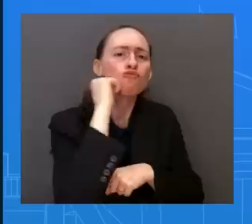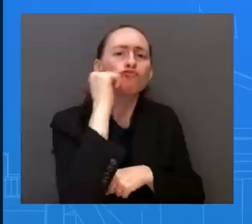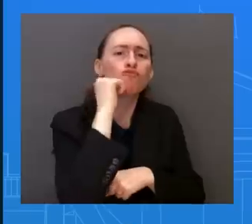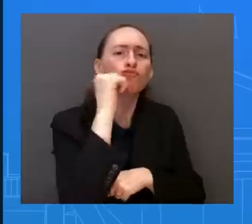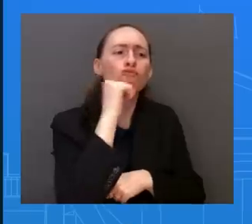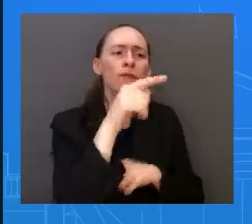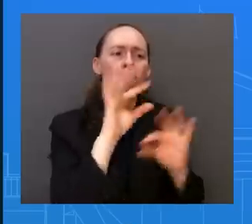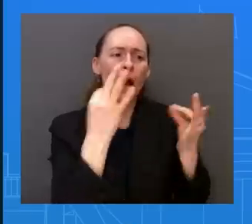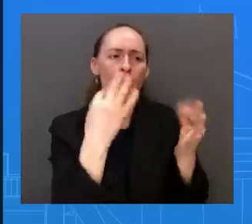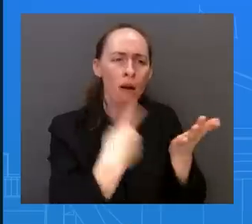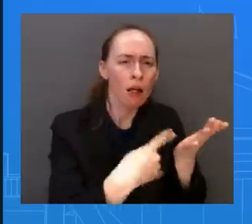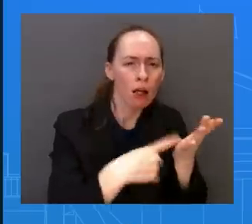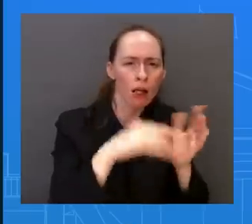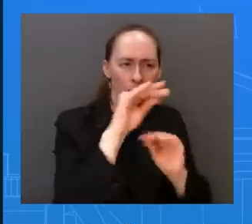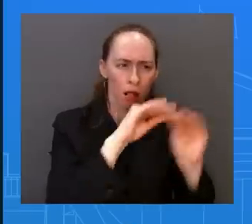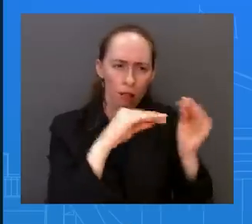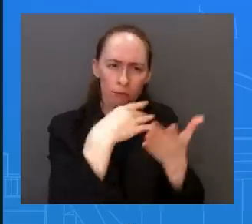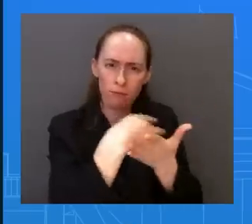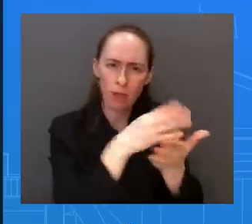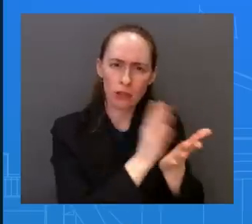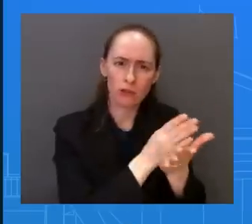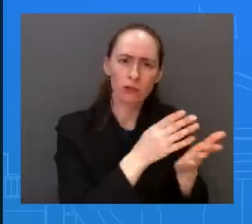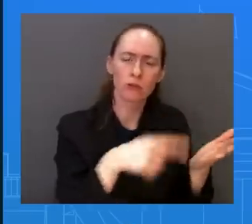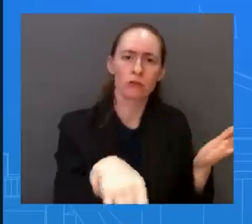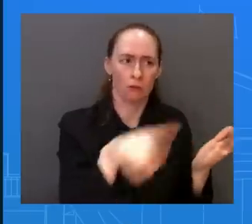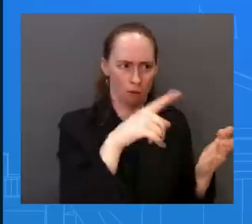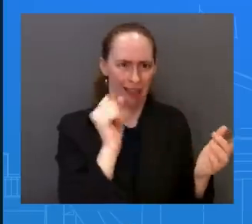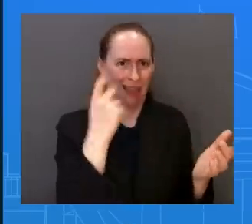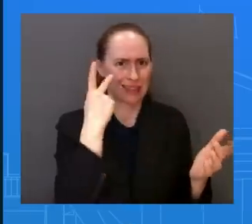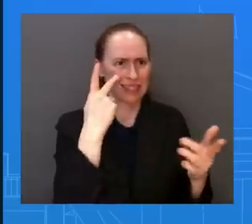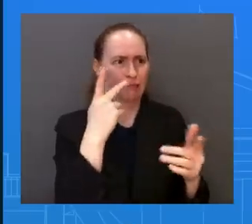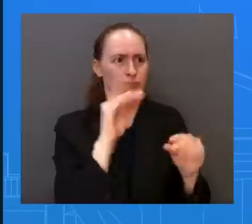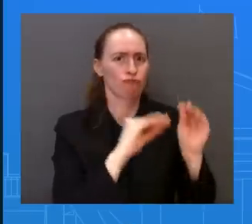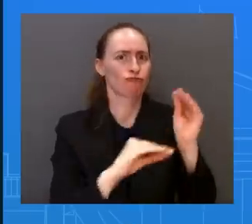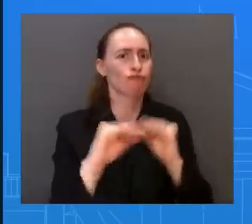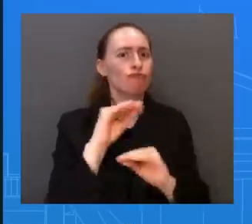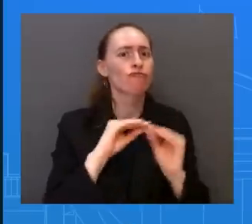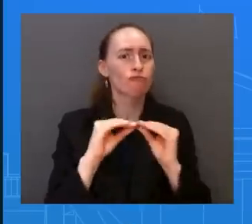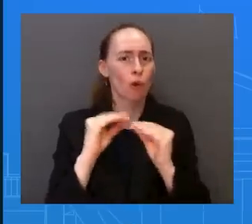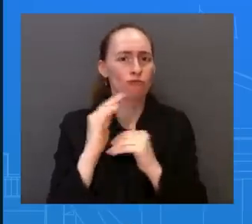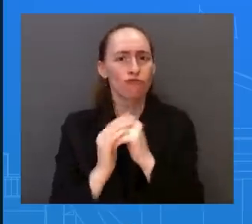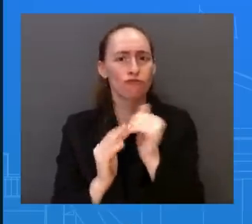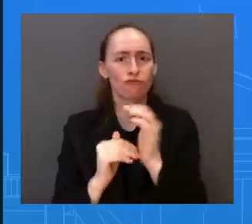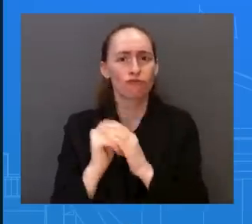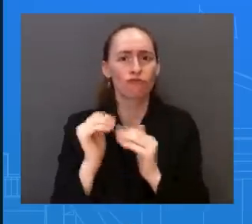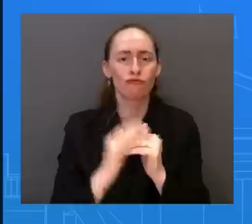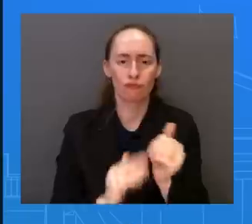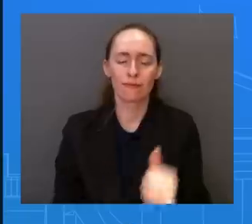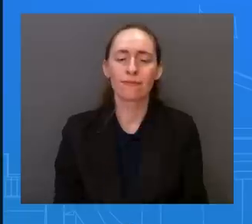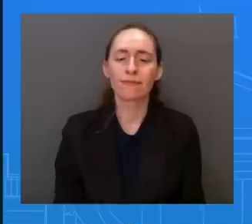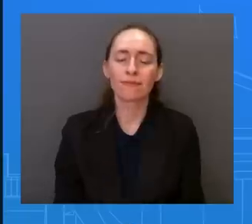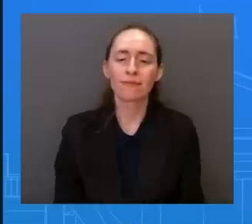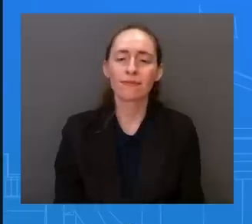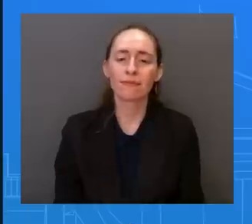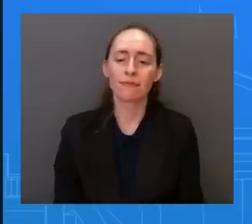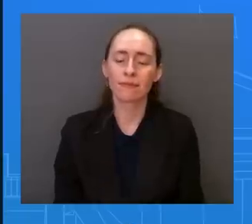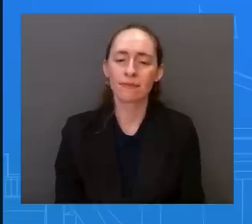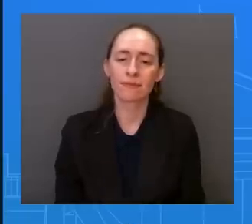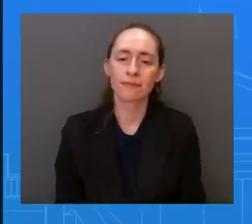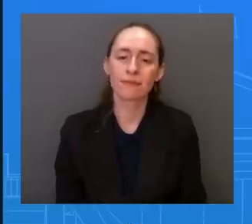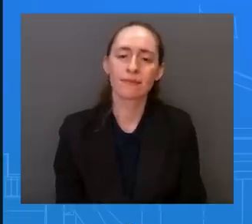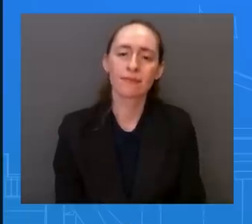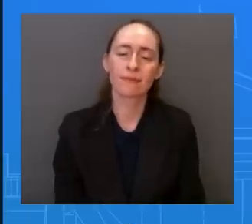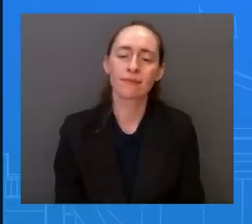also the equitable nature of that. And I just to give you one example of that. If you look back historically over the last several recoveries,